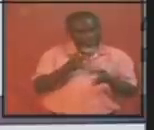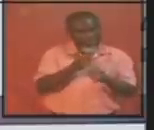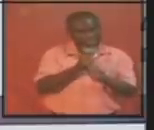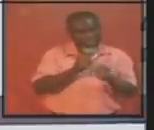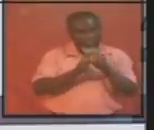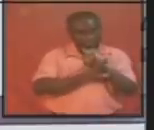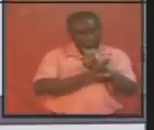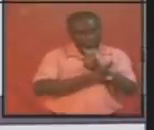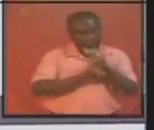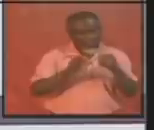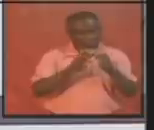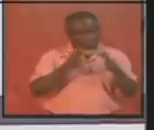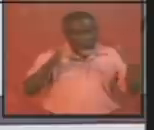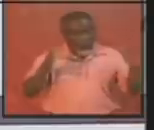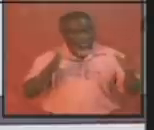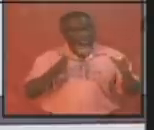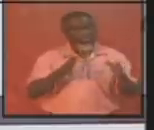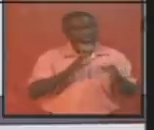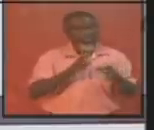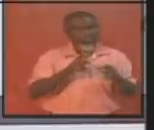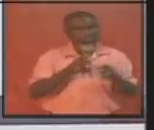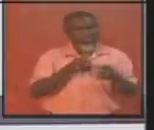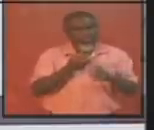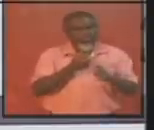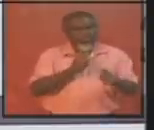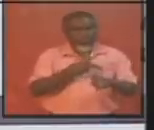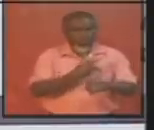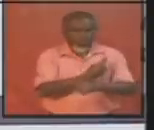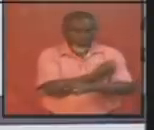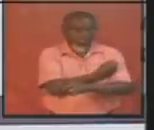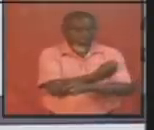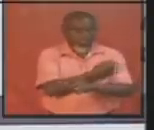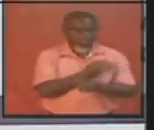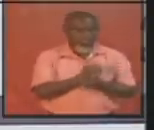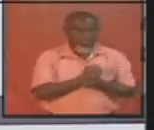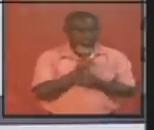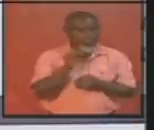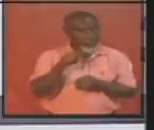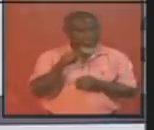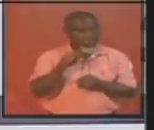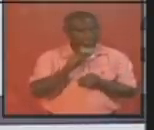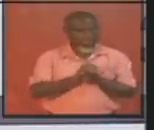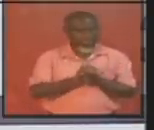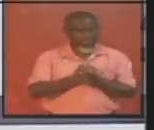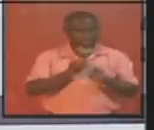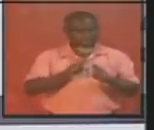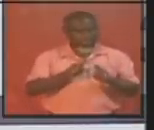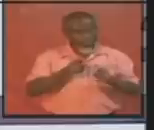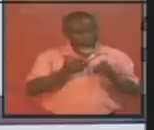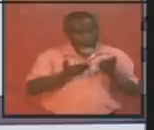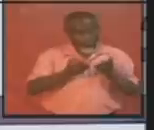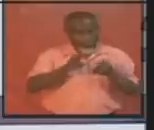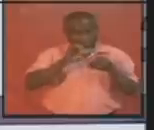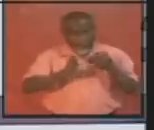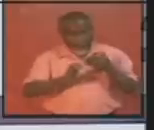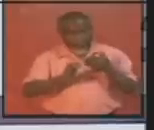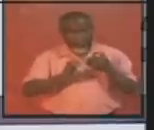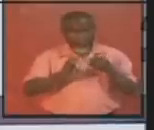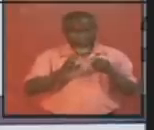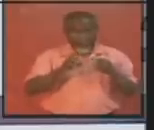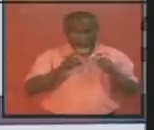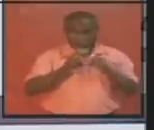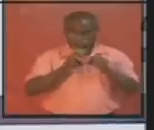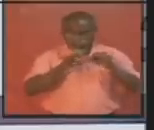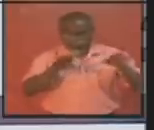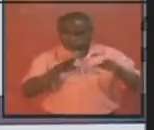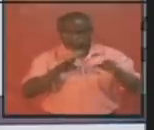provisions to get that done as far as possible. In the interim, with respect to ending the pandemic, or at least holding it at bay,